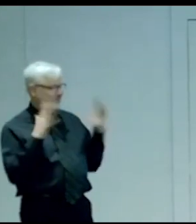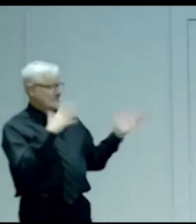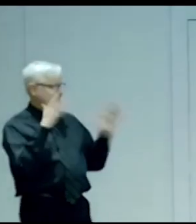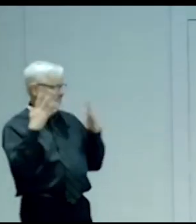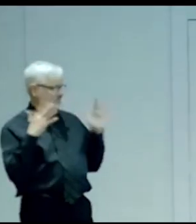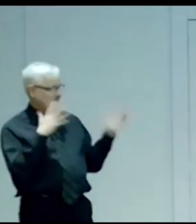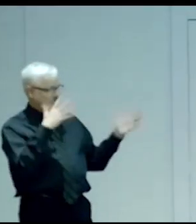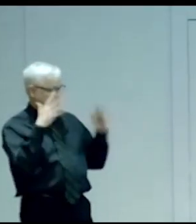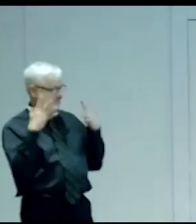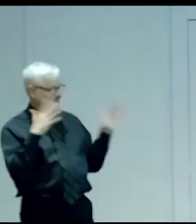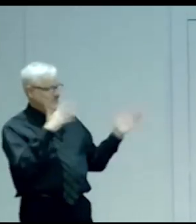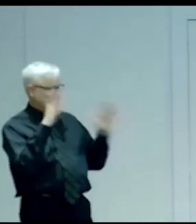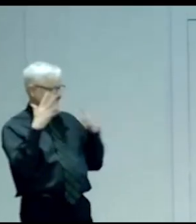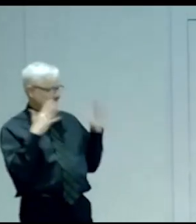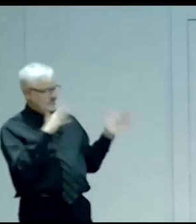It.